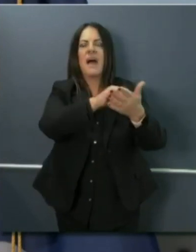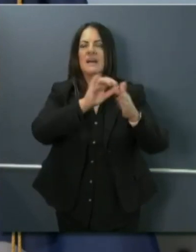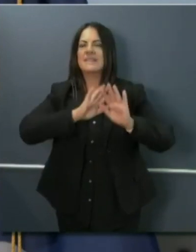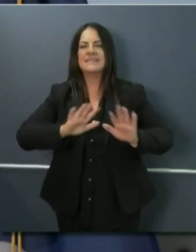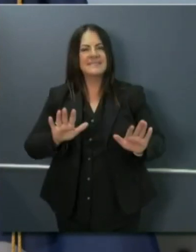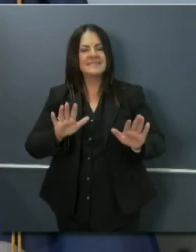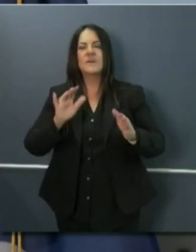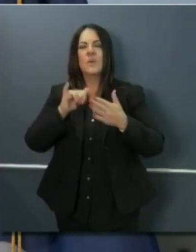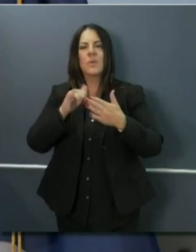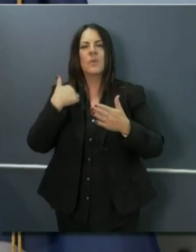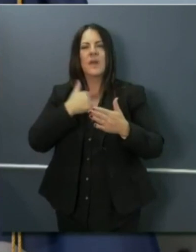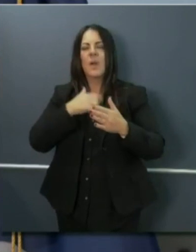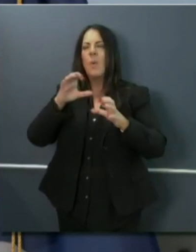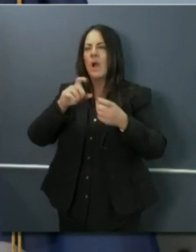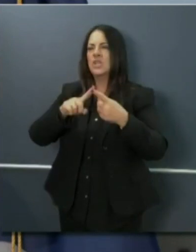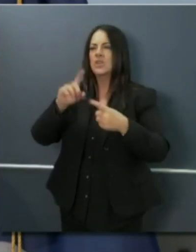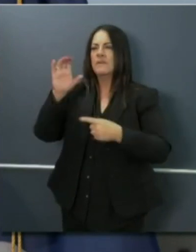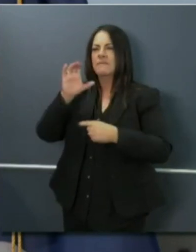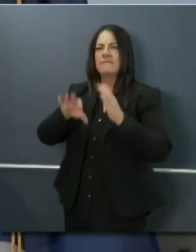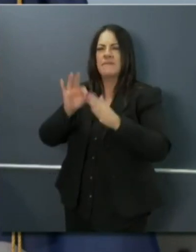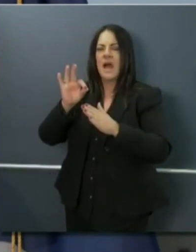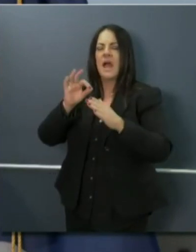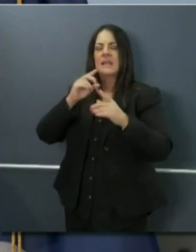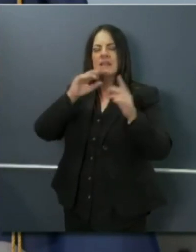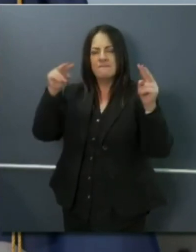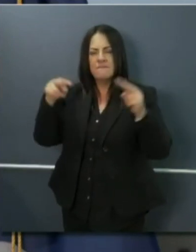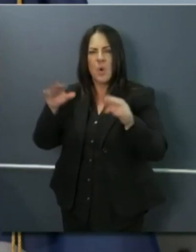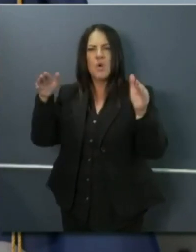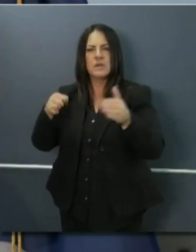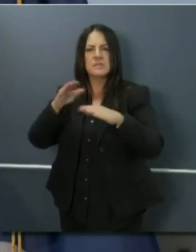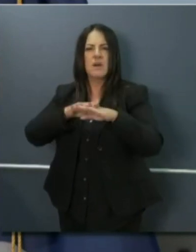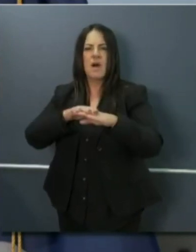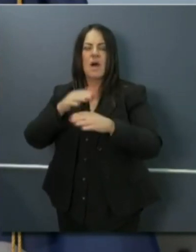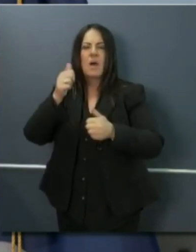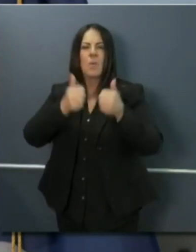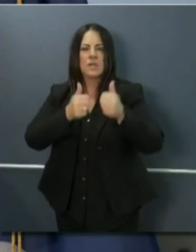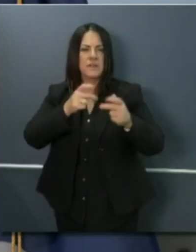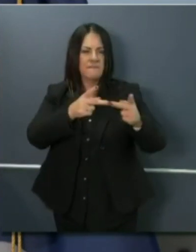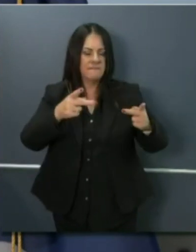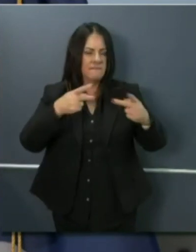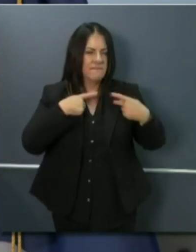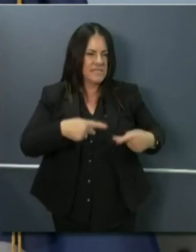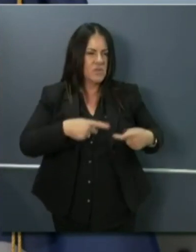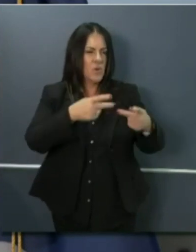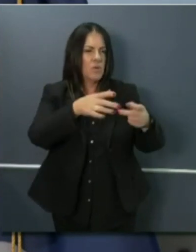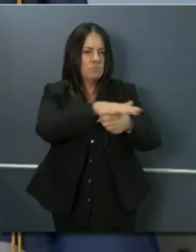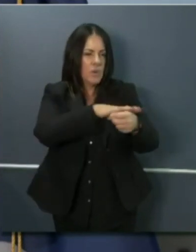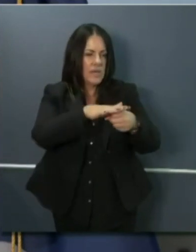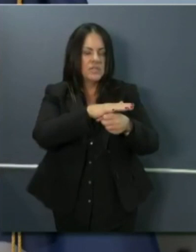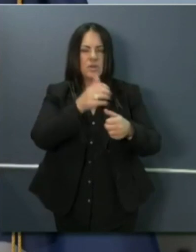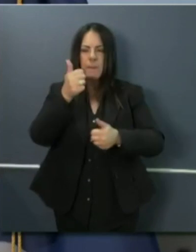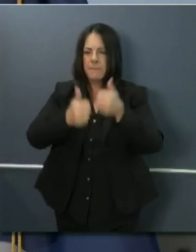will be able to resource the needs both physically and, if we're successful with the